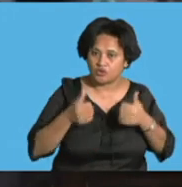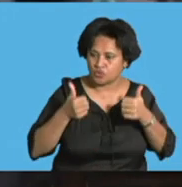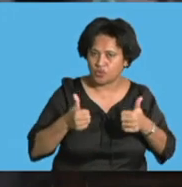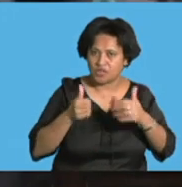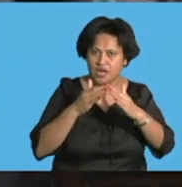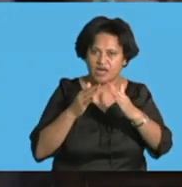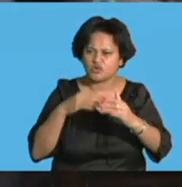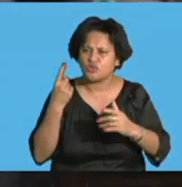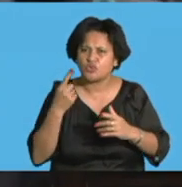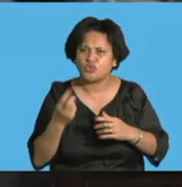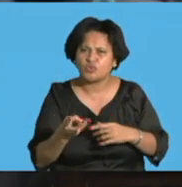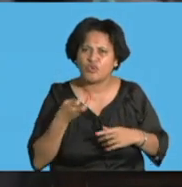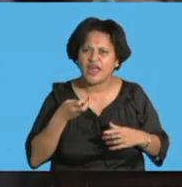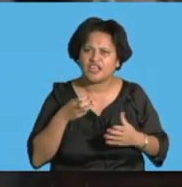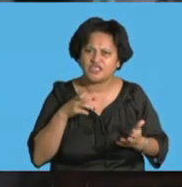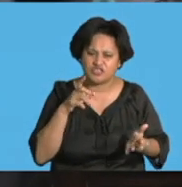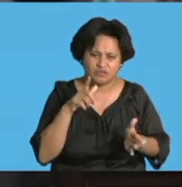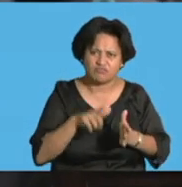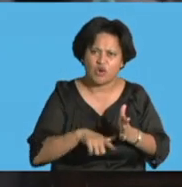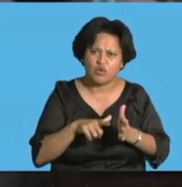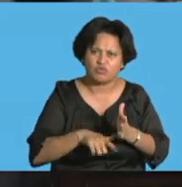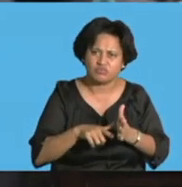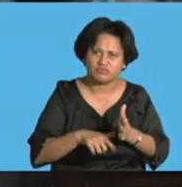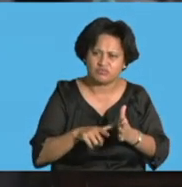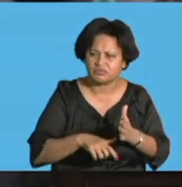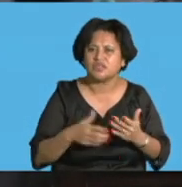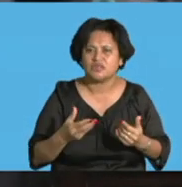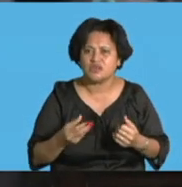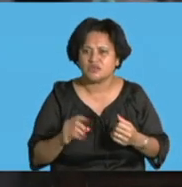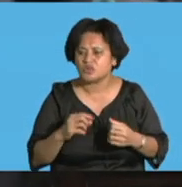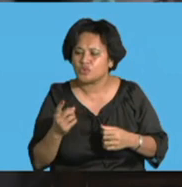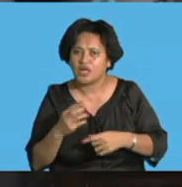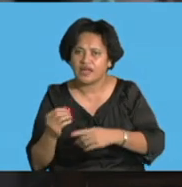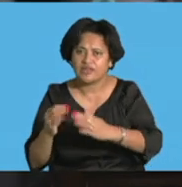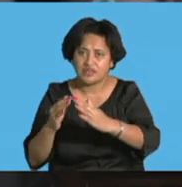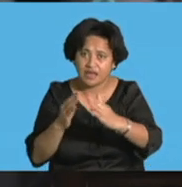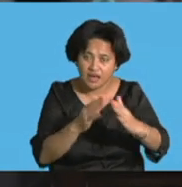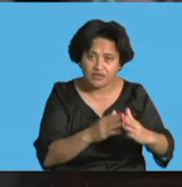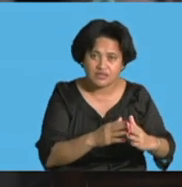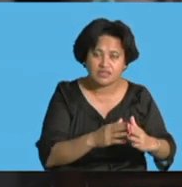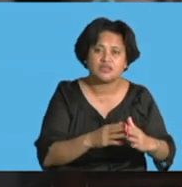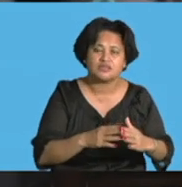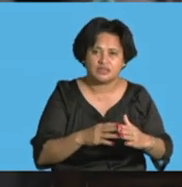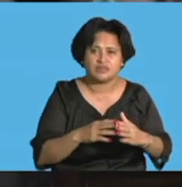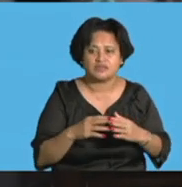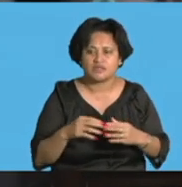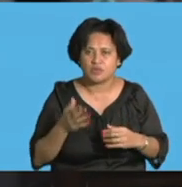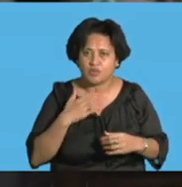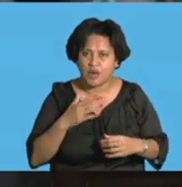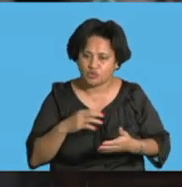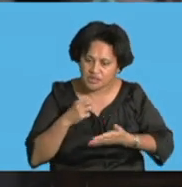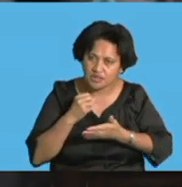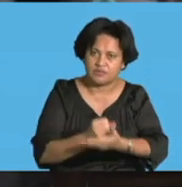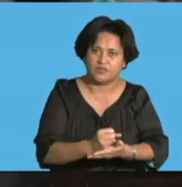households and people living in informal settlements, and is keen to explore a well-structured solution. The government